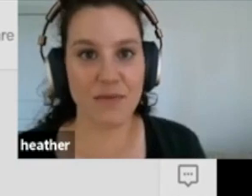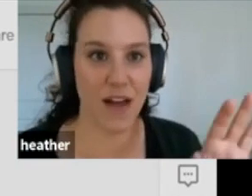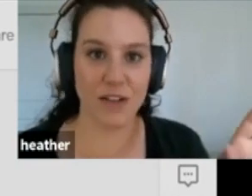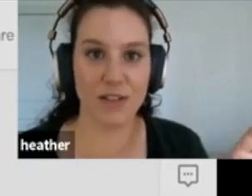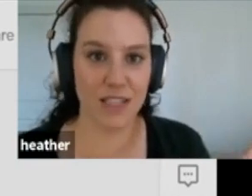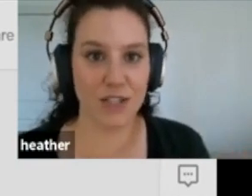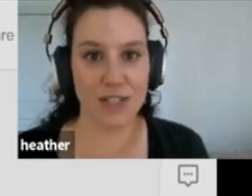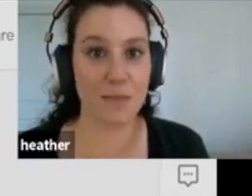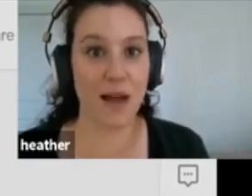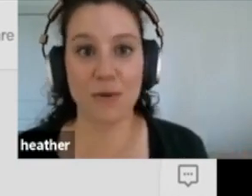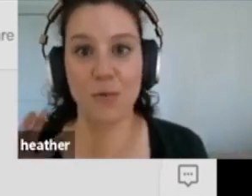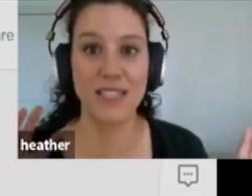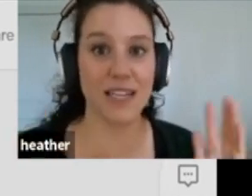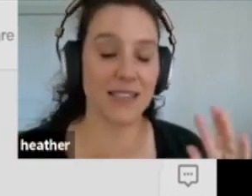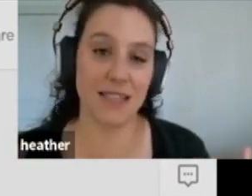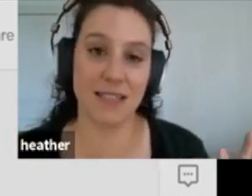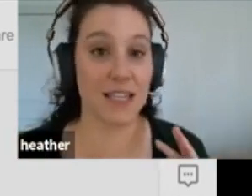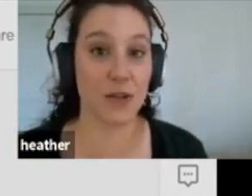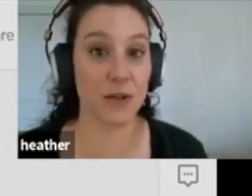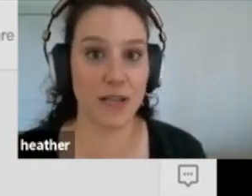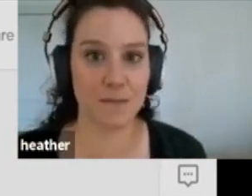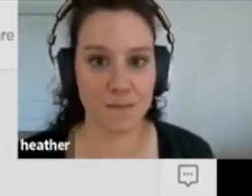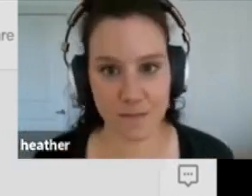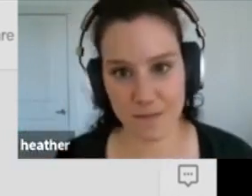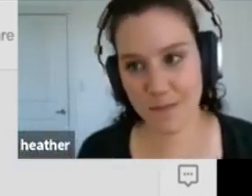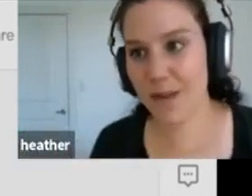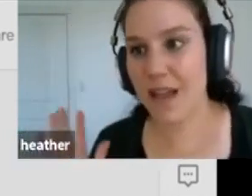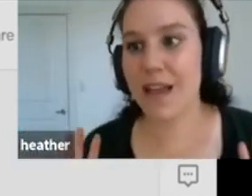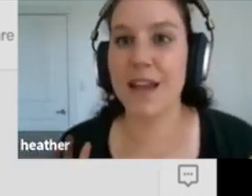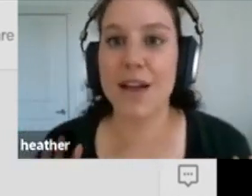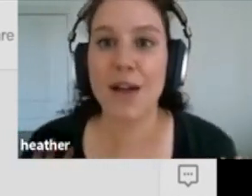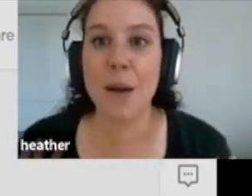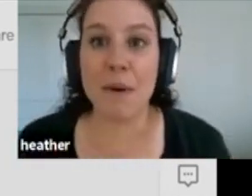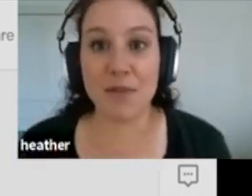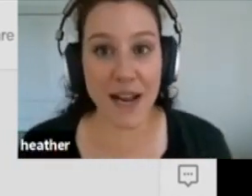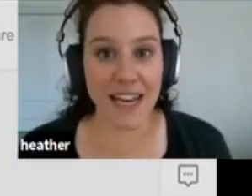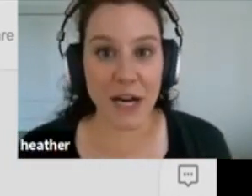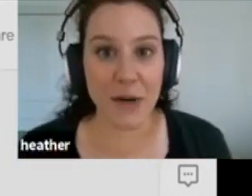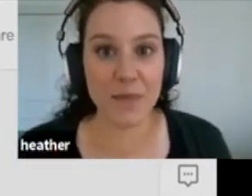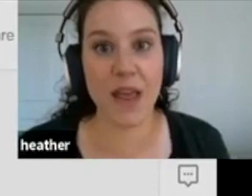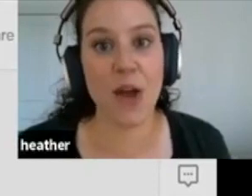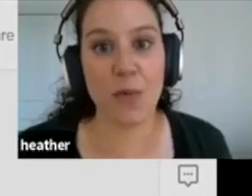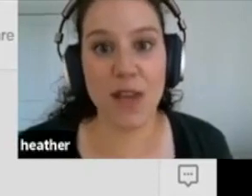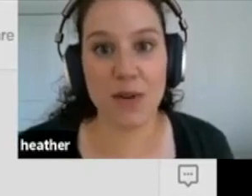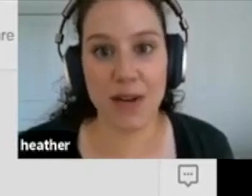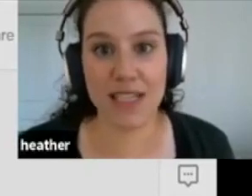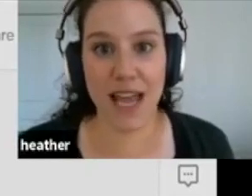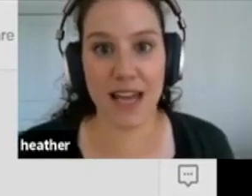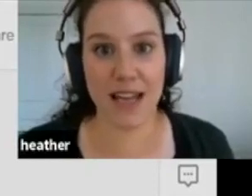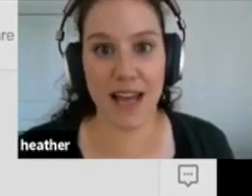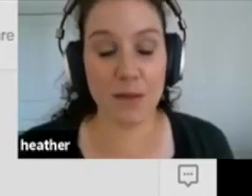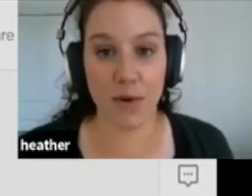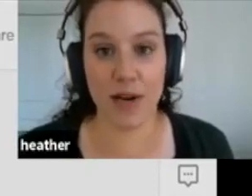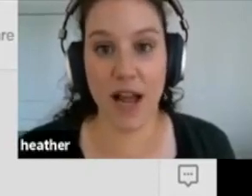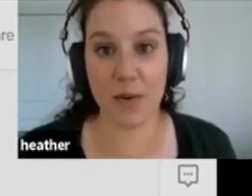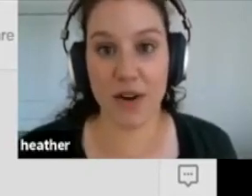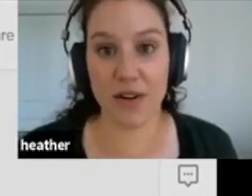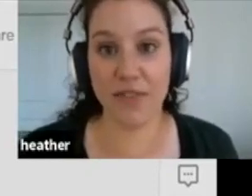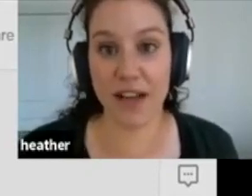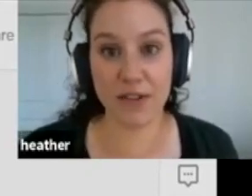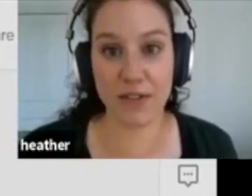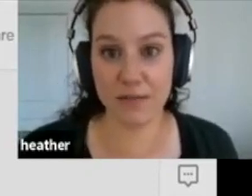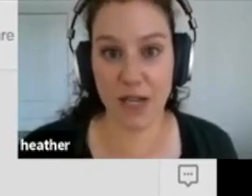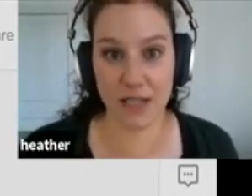make the final decisions about what does and doesn't get included. But for right now, we are going to export